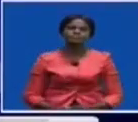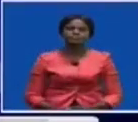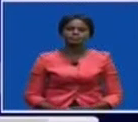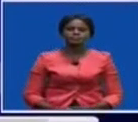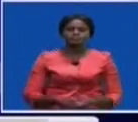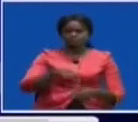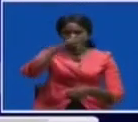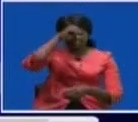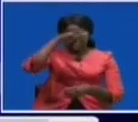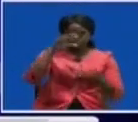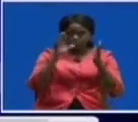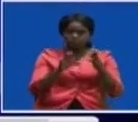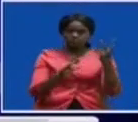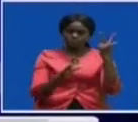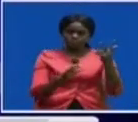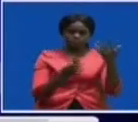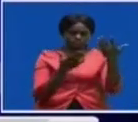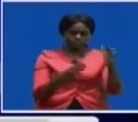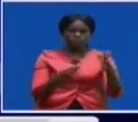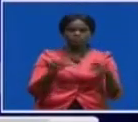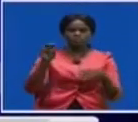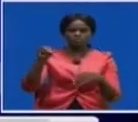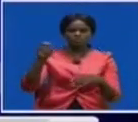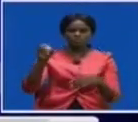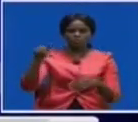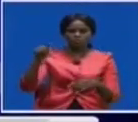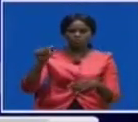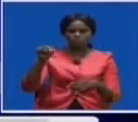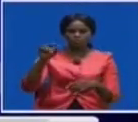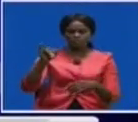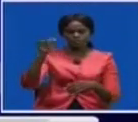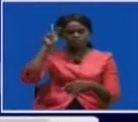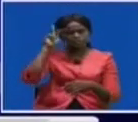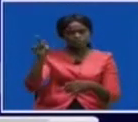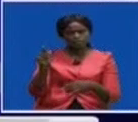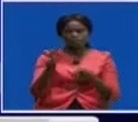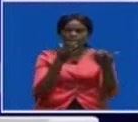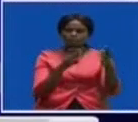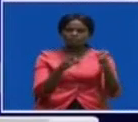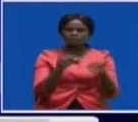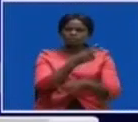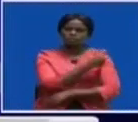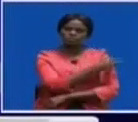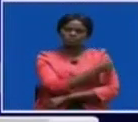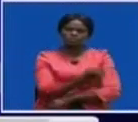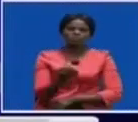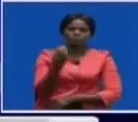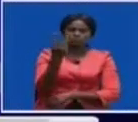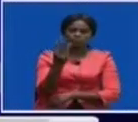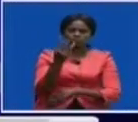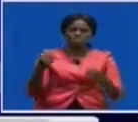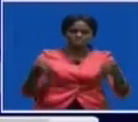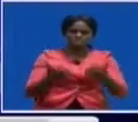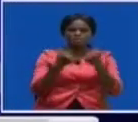3 miners have died at Mopani's Mindolo mine shaft in Kitwe, while one is battling for his life in Bozakire Mine Hospital after